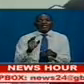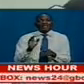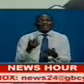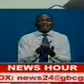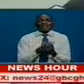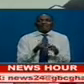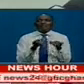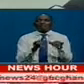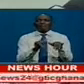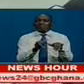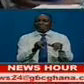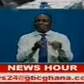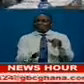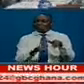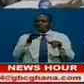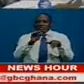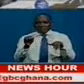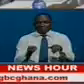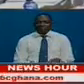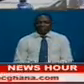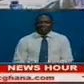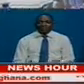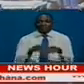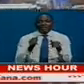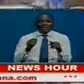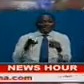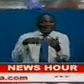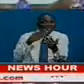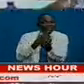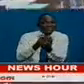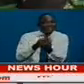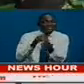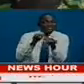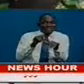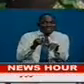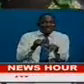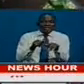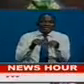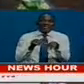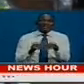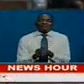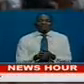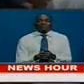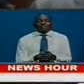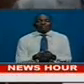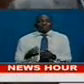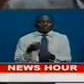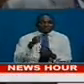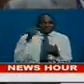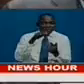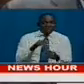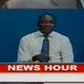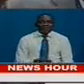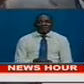currency and so on. Whilst we achieve that macroeconomic stability, we expect